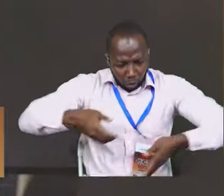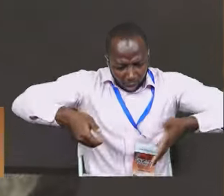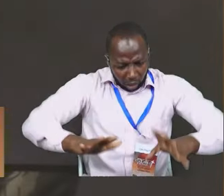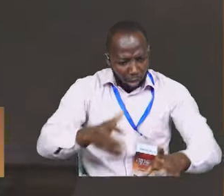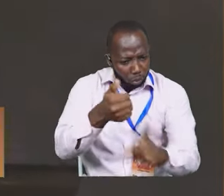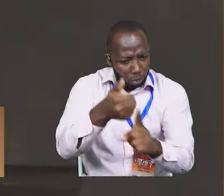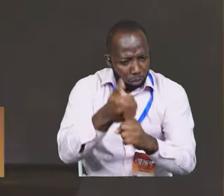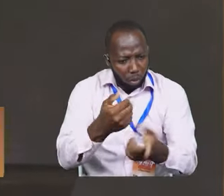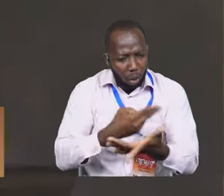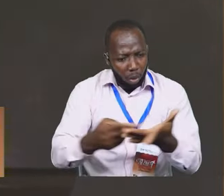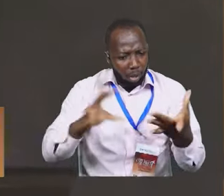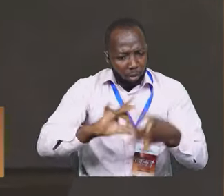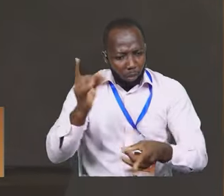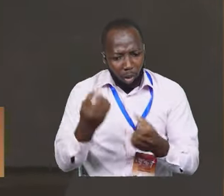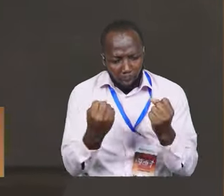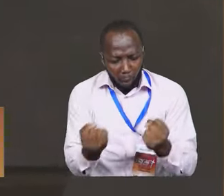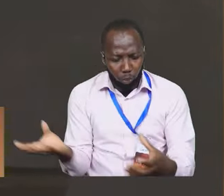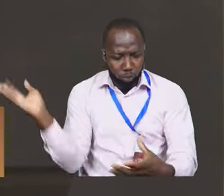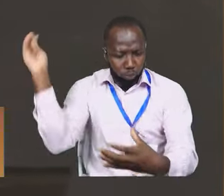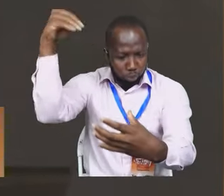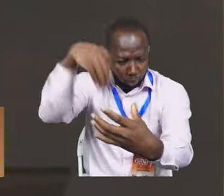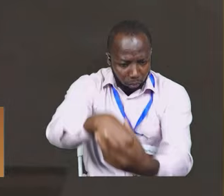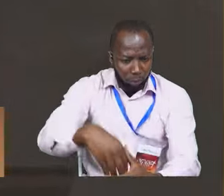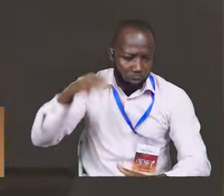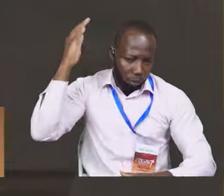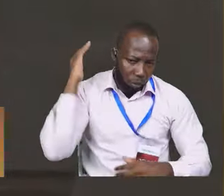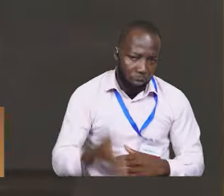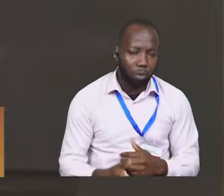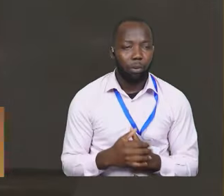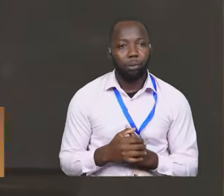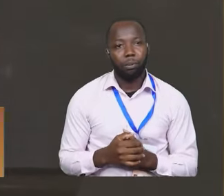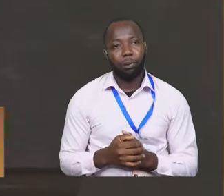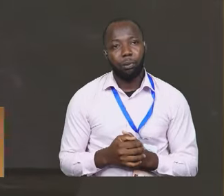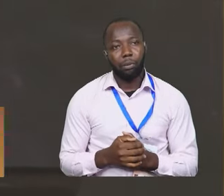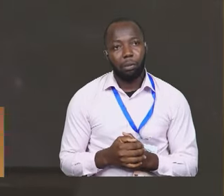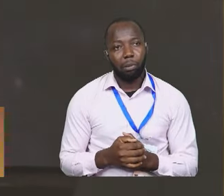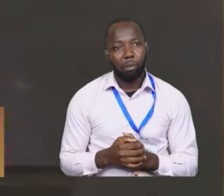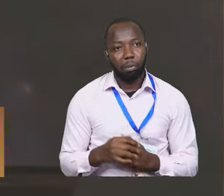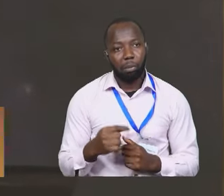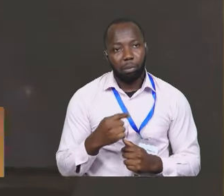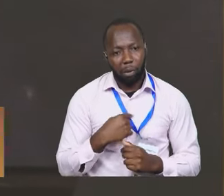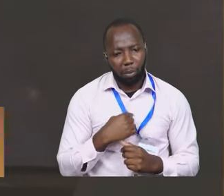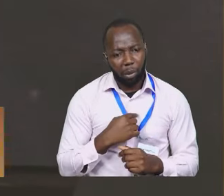that tonight you give way and that life will enter yours.